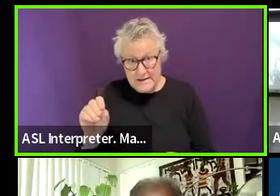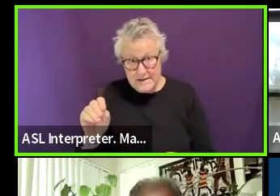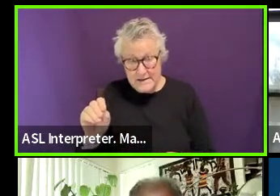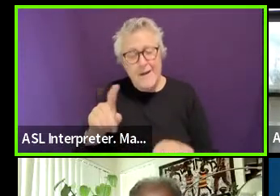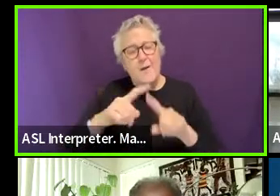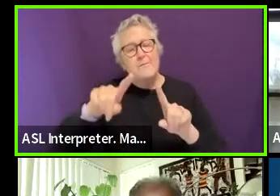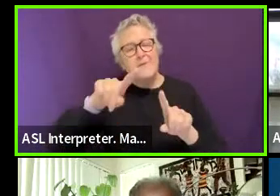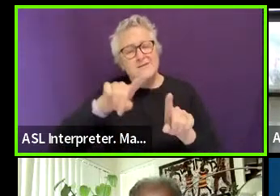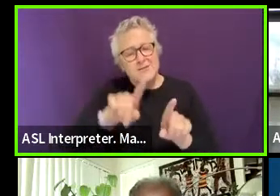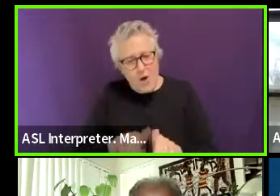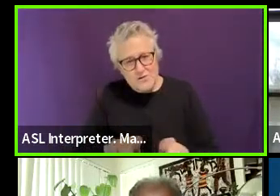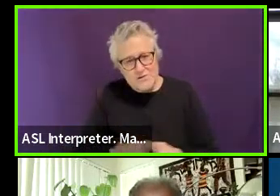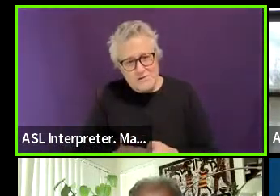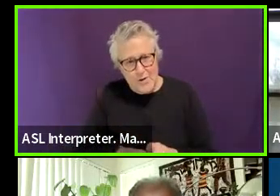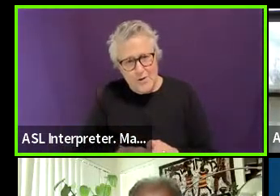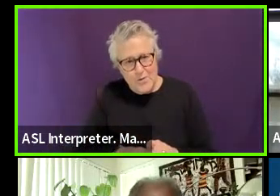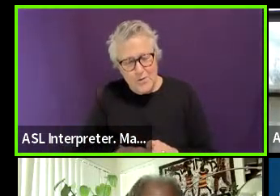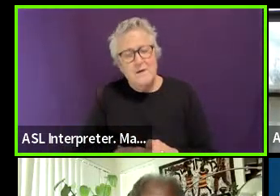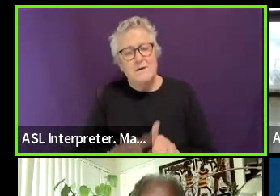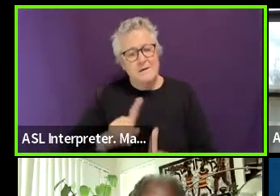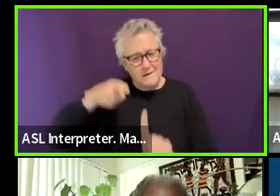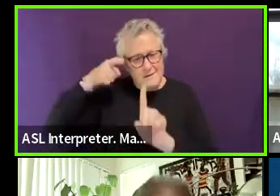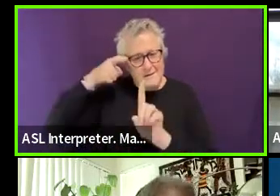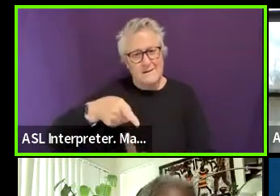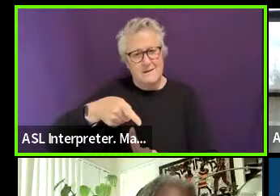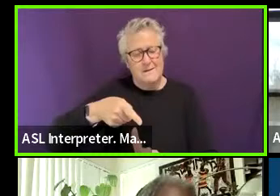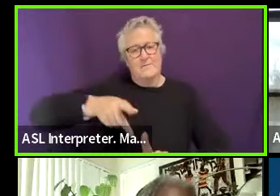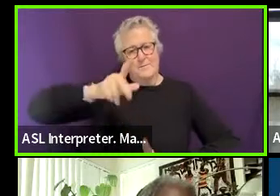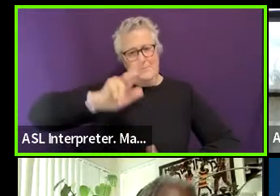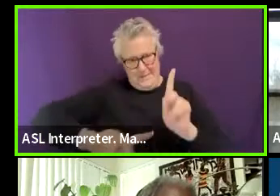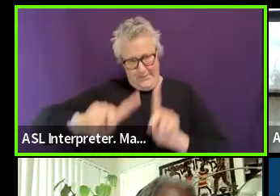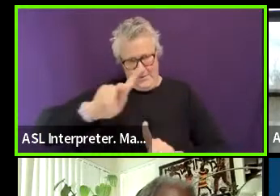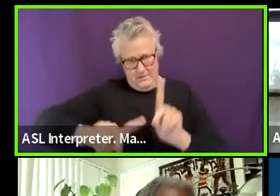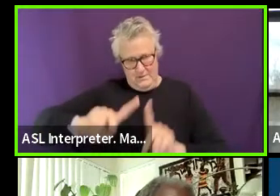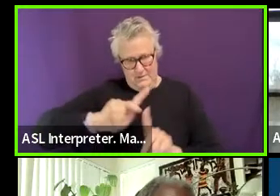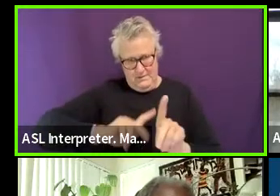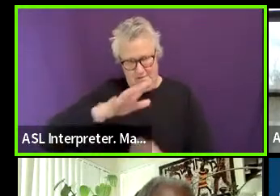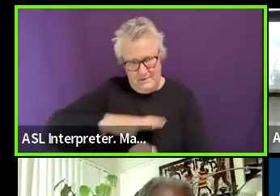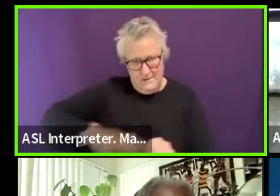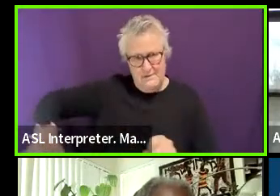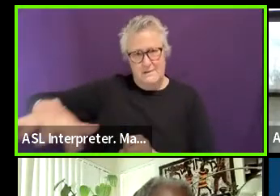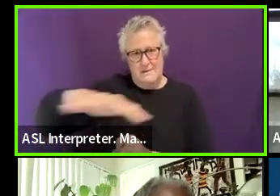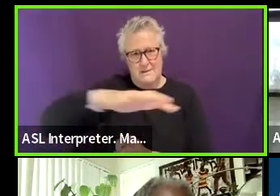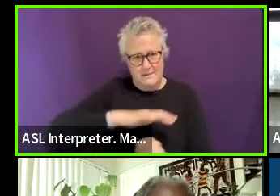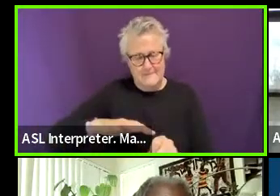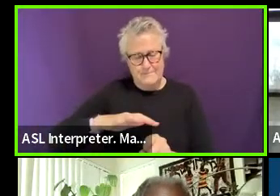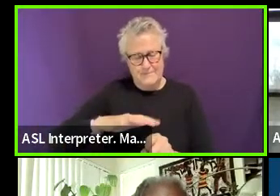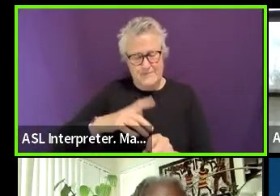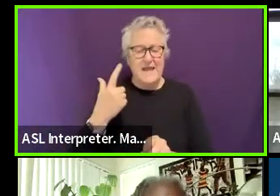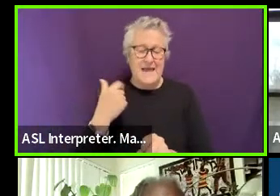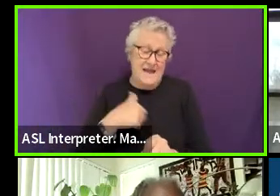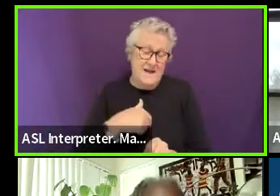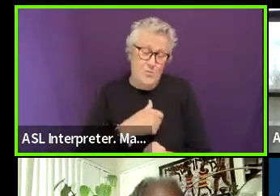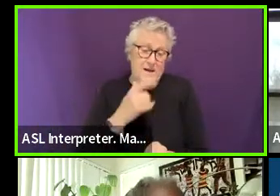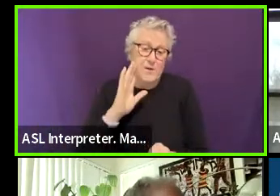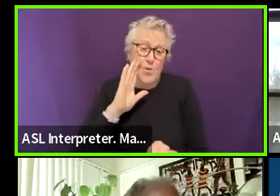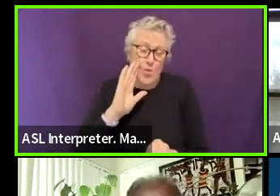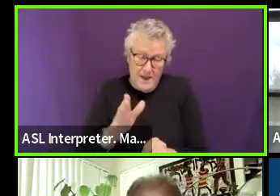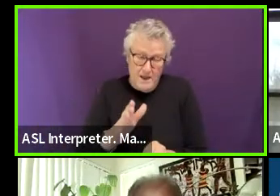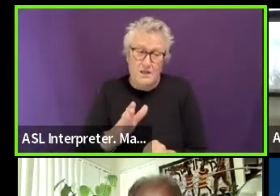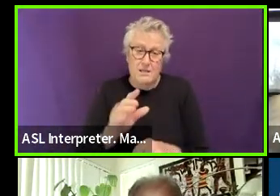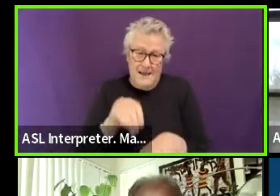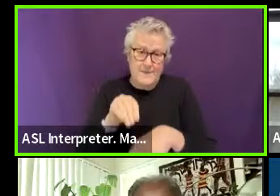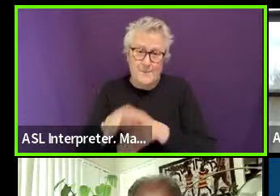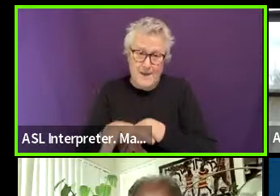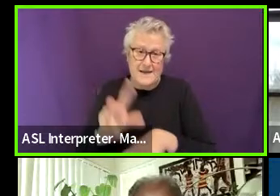will impact people's lives for a generation to come. And so it's really important that we get this right. I know we're